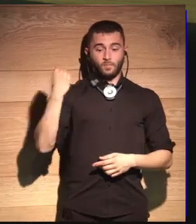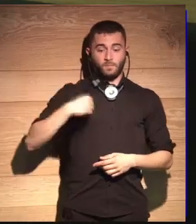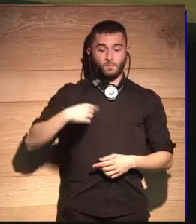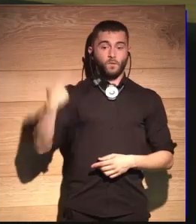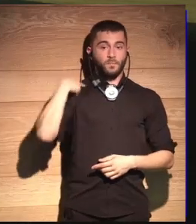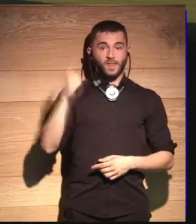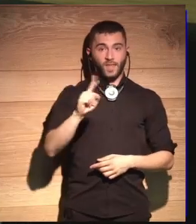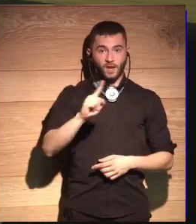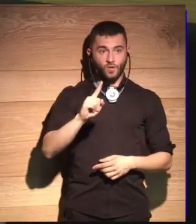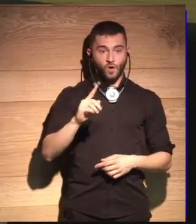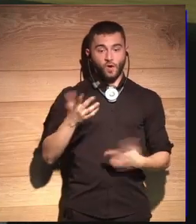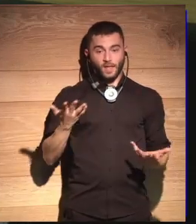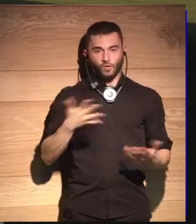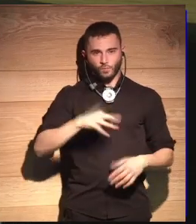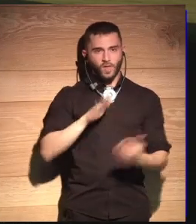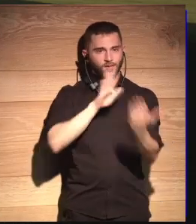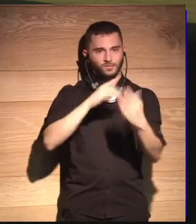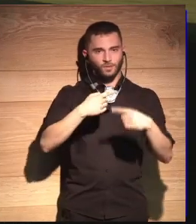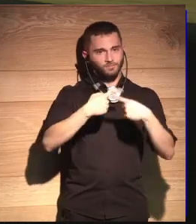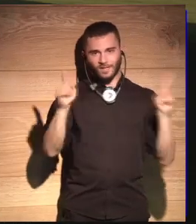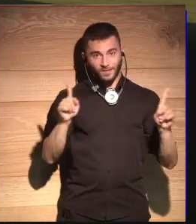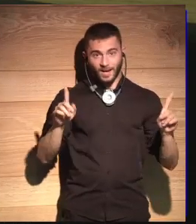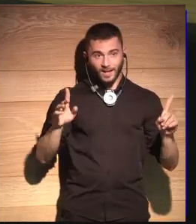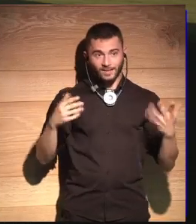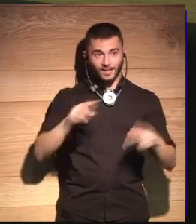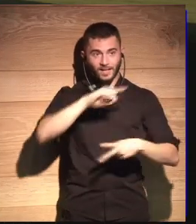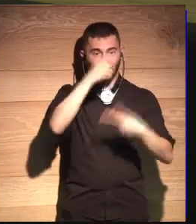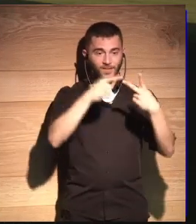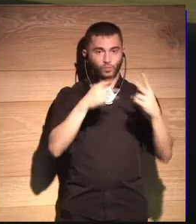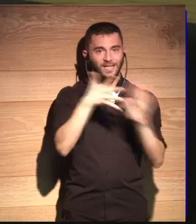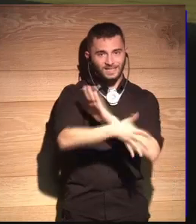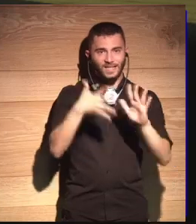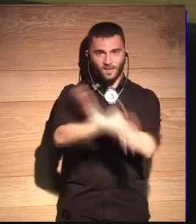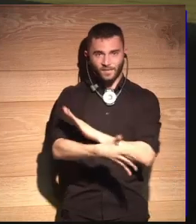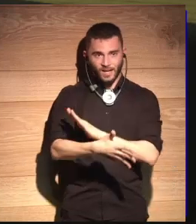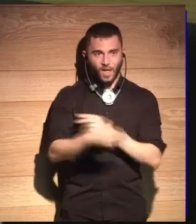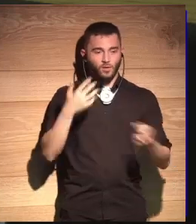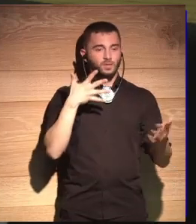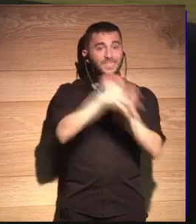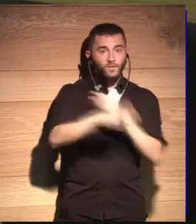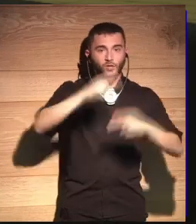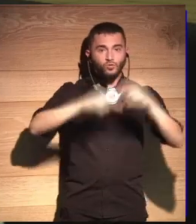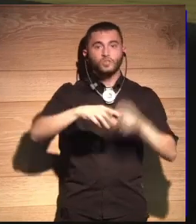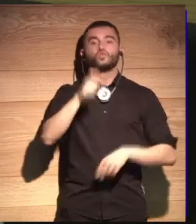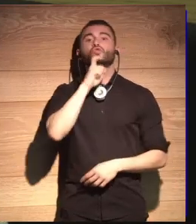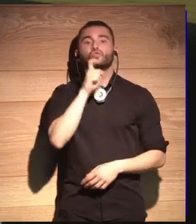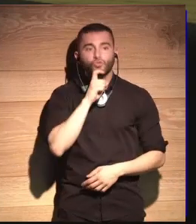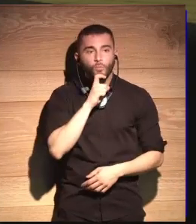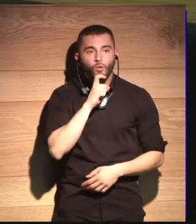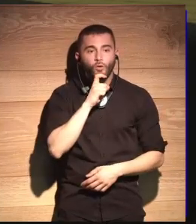and the losers are not always the same over time, maybe we were not facing this situation. And the second question goes